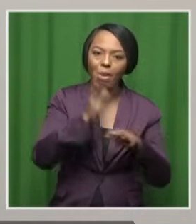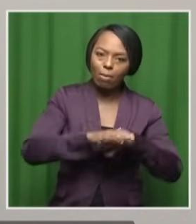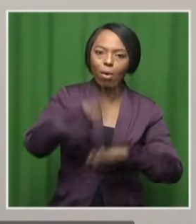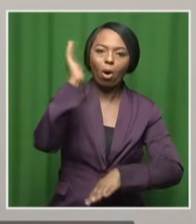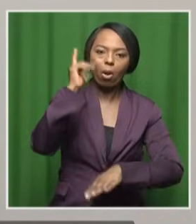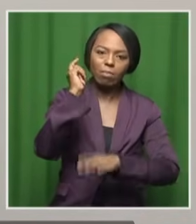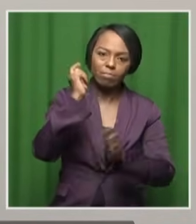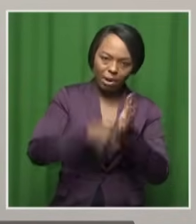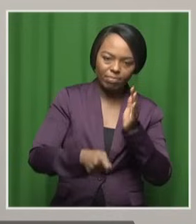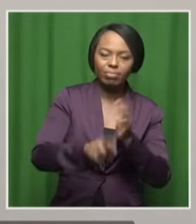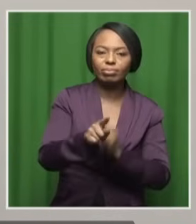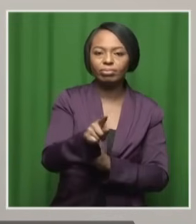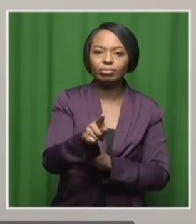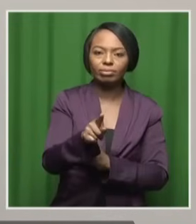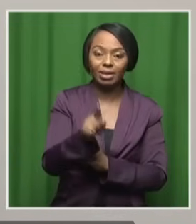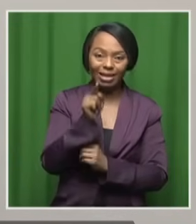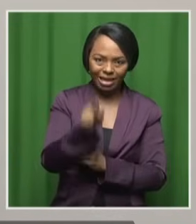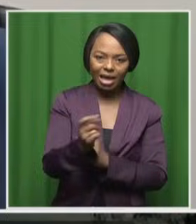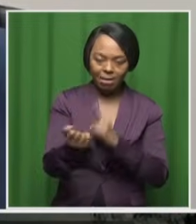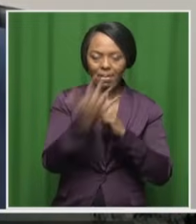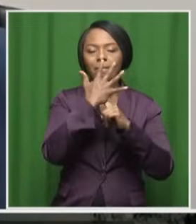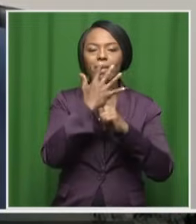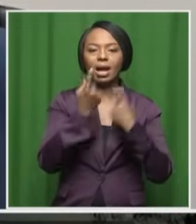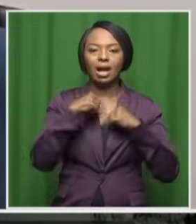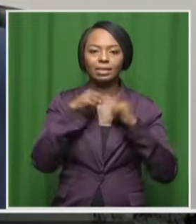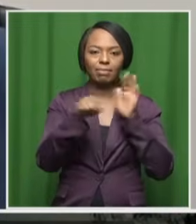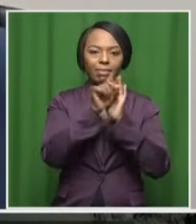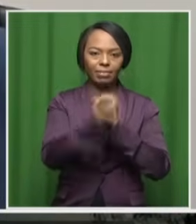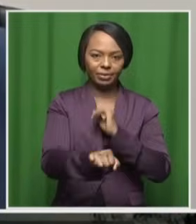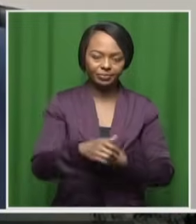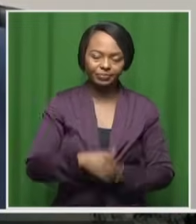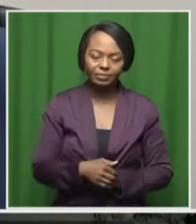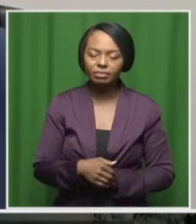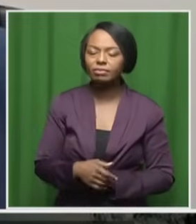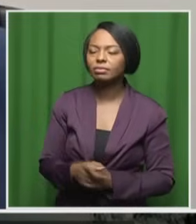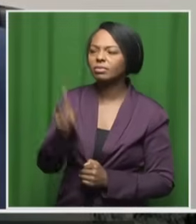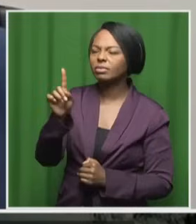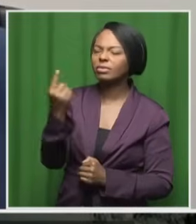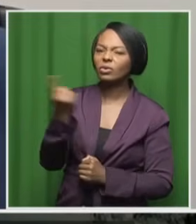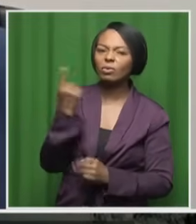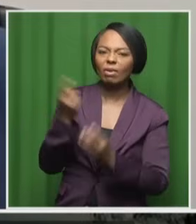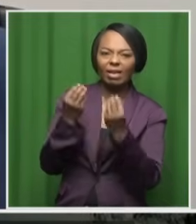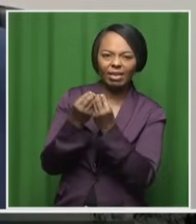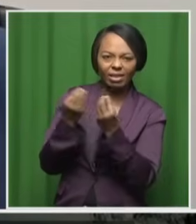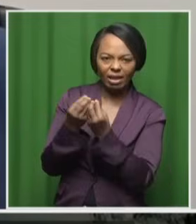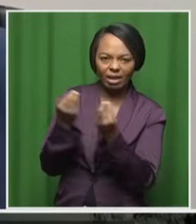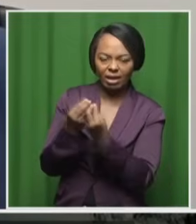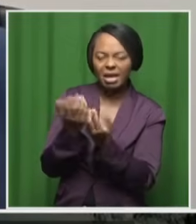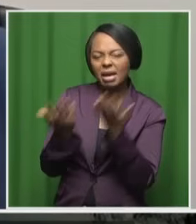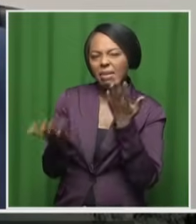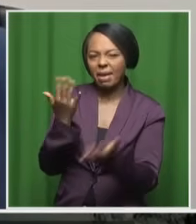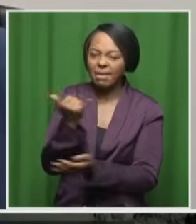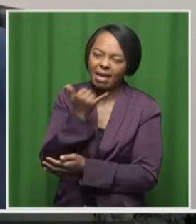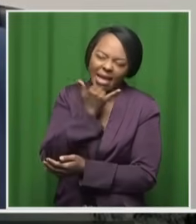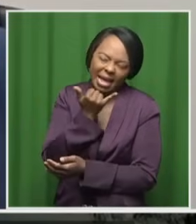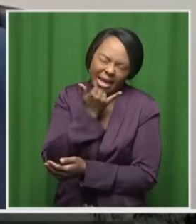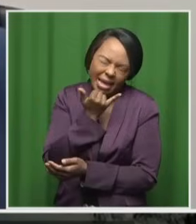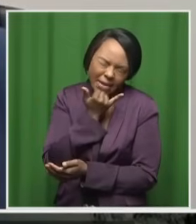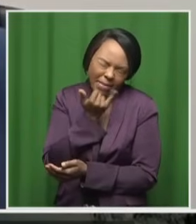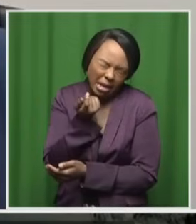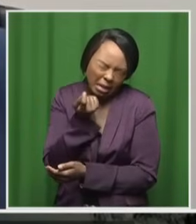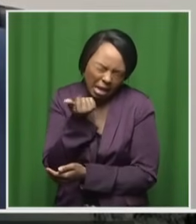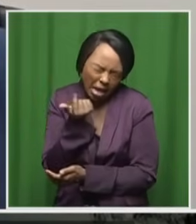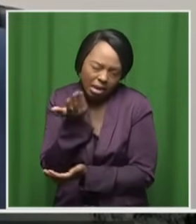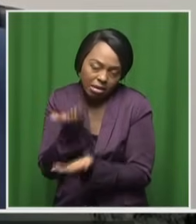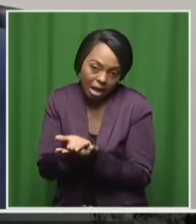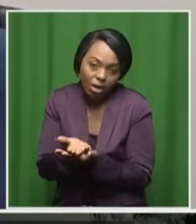felt locally at the pumps here. Yeah, I suppose, look, the one thing we can be happy about, if we can dig